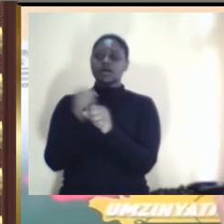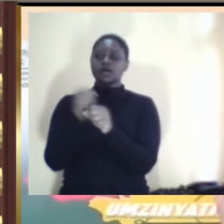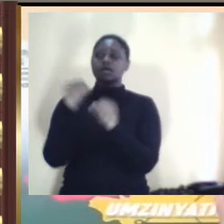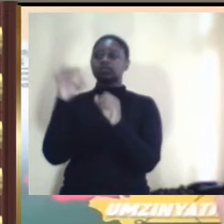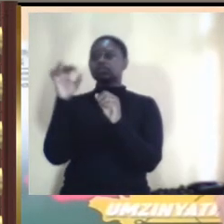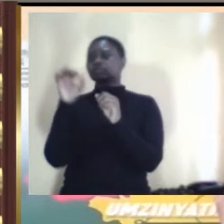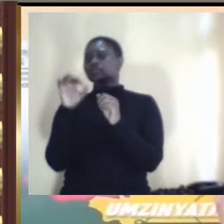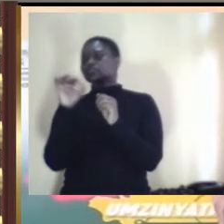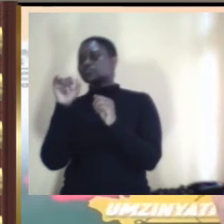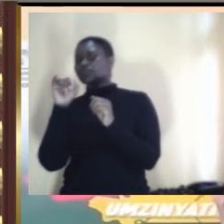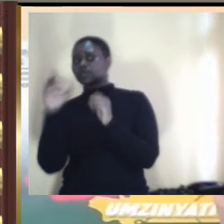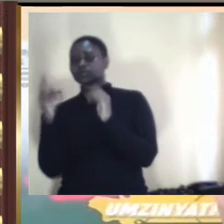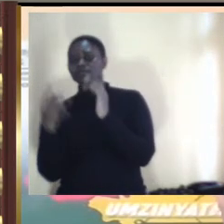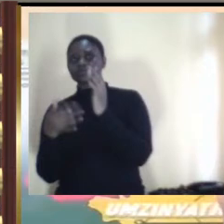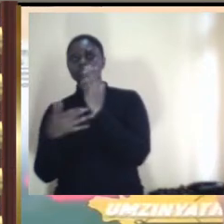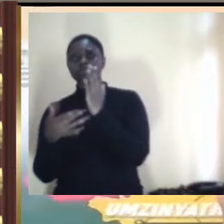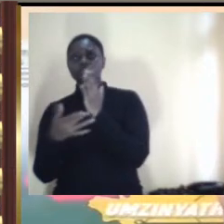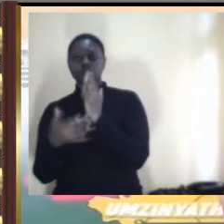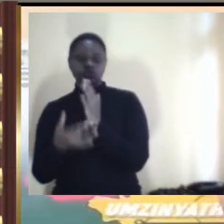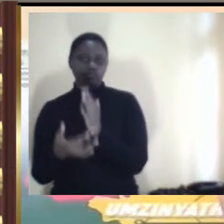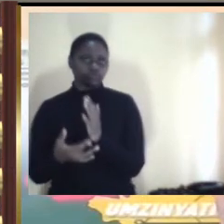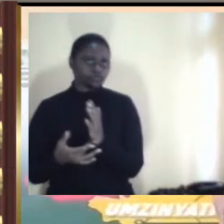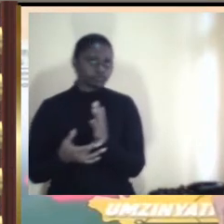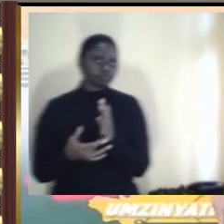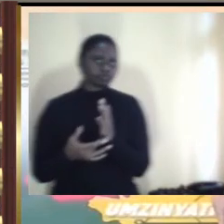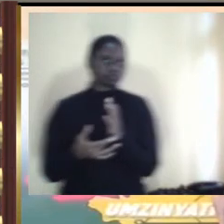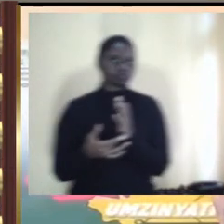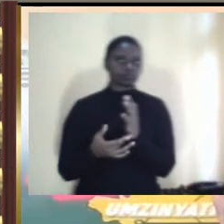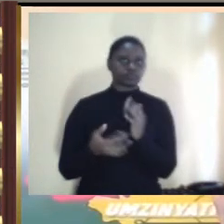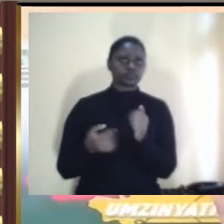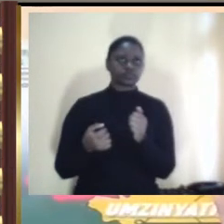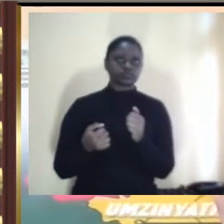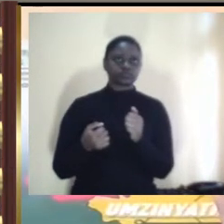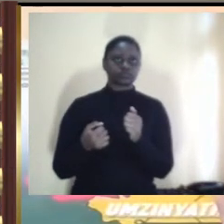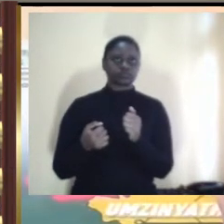on the exciting journey